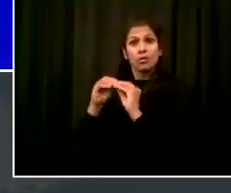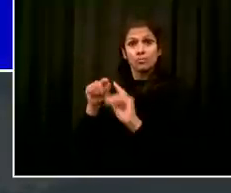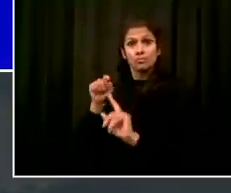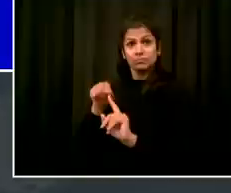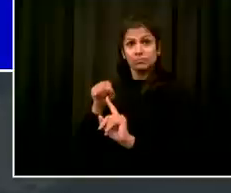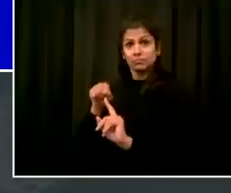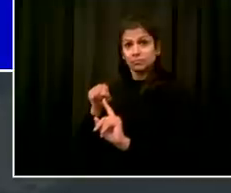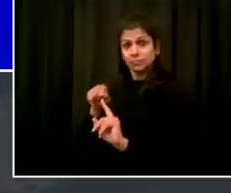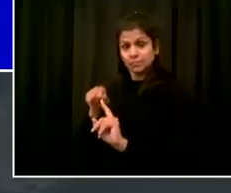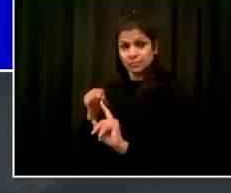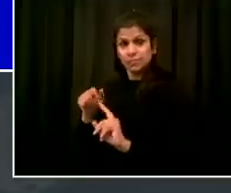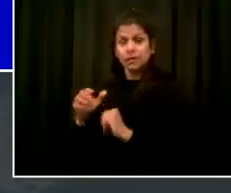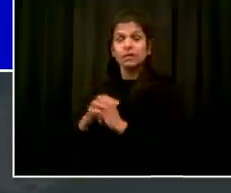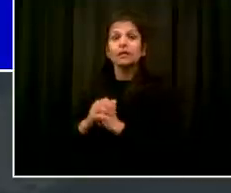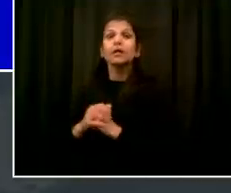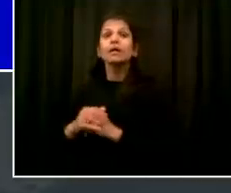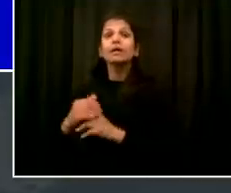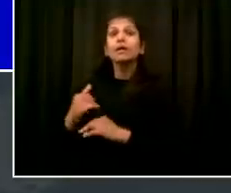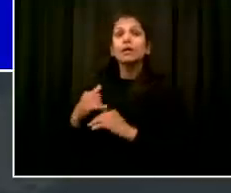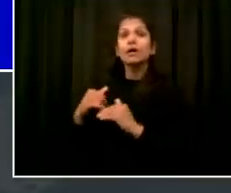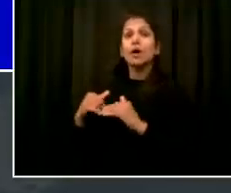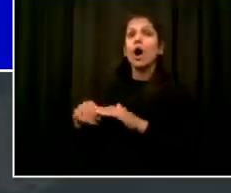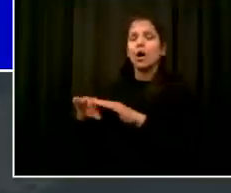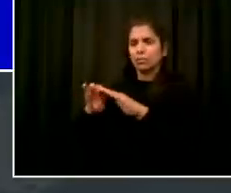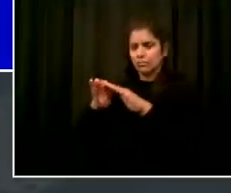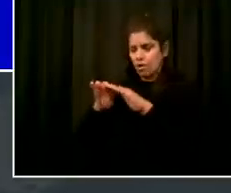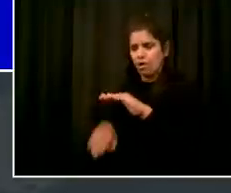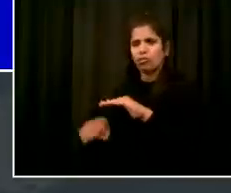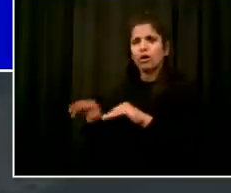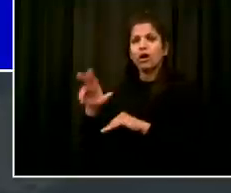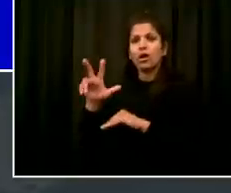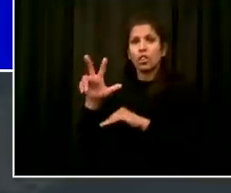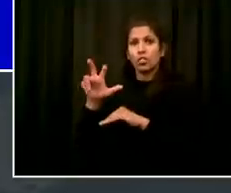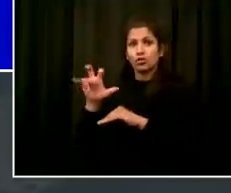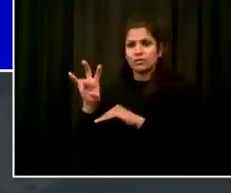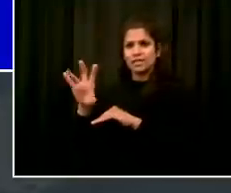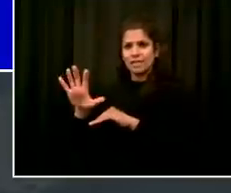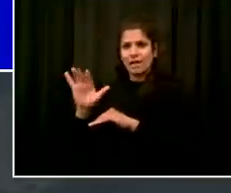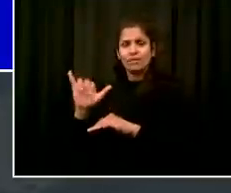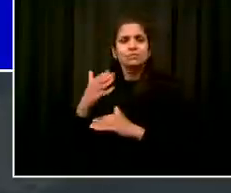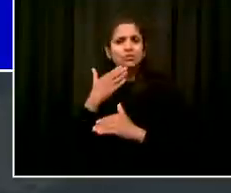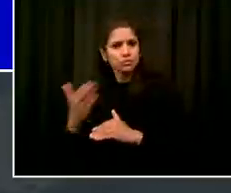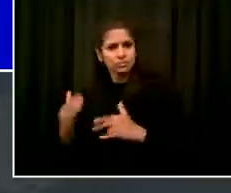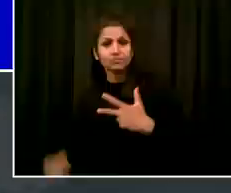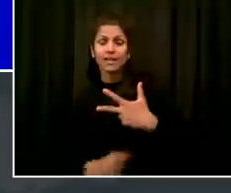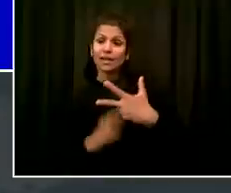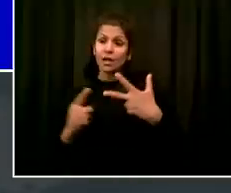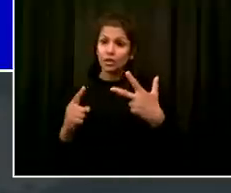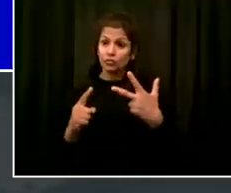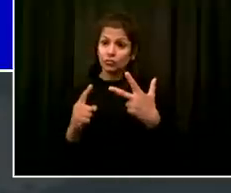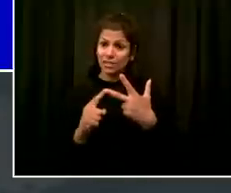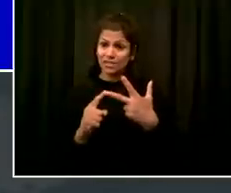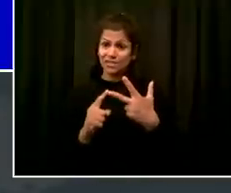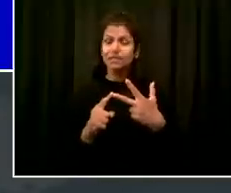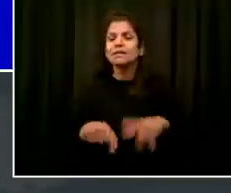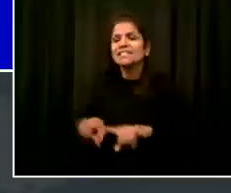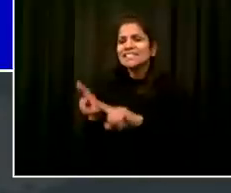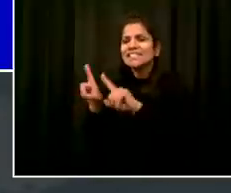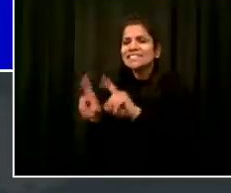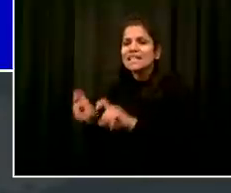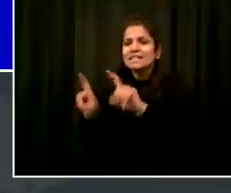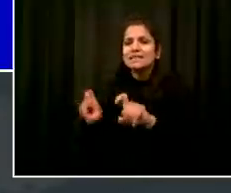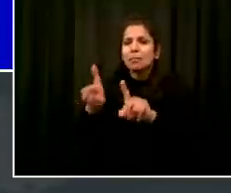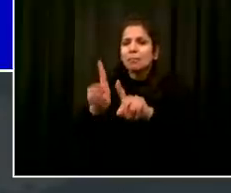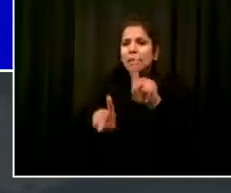intend to stay under that threshold. And percentage of people who tested citywide for COVID-19 tested